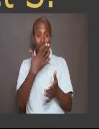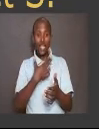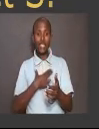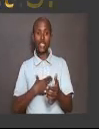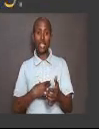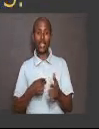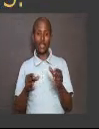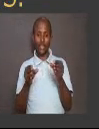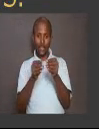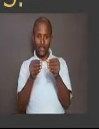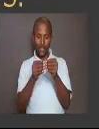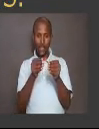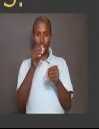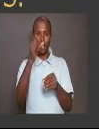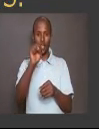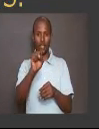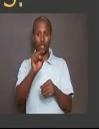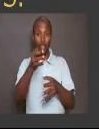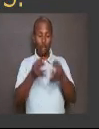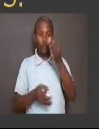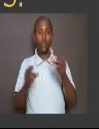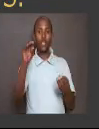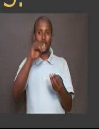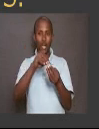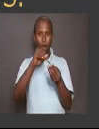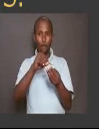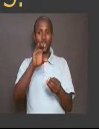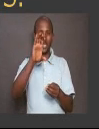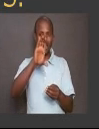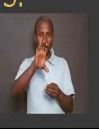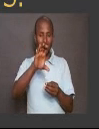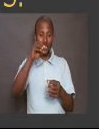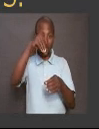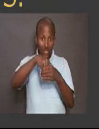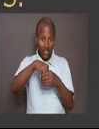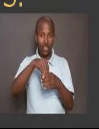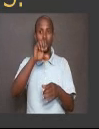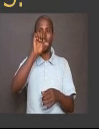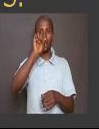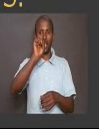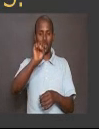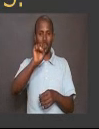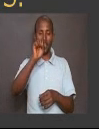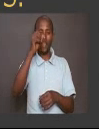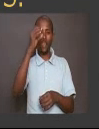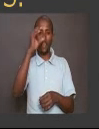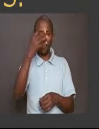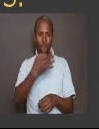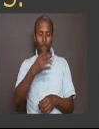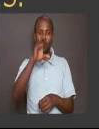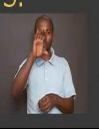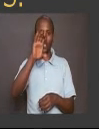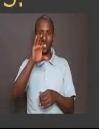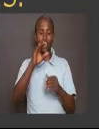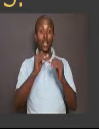S. If, for some c in S, f of c